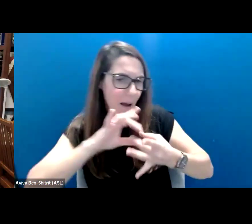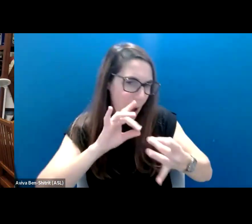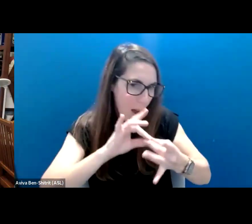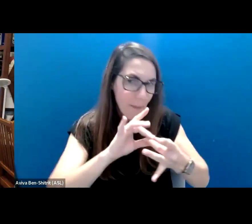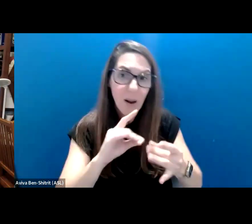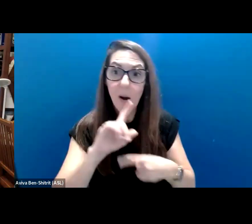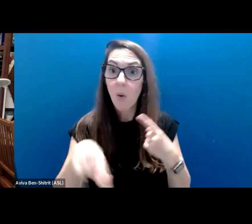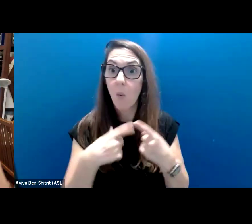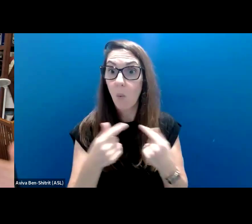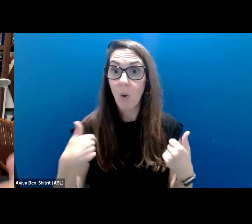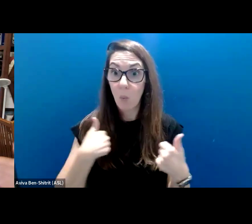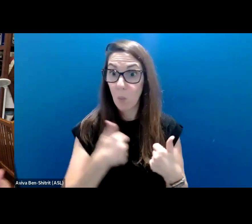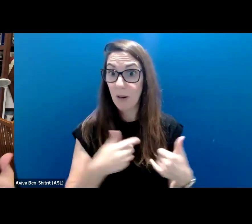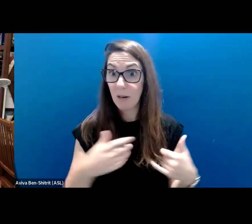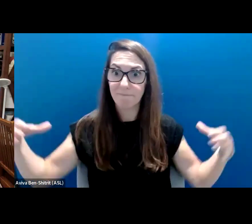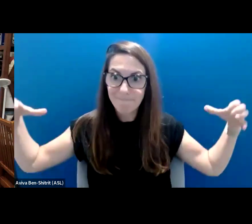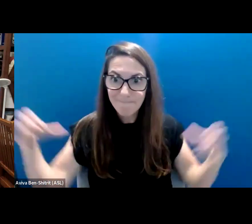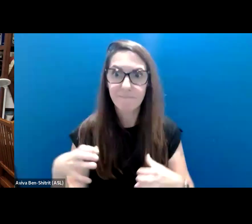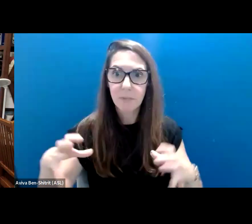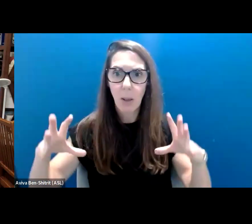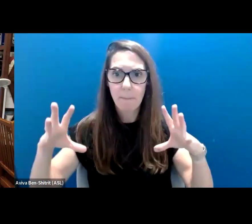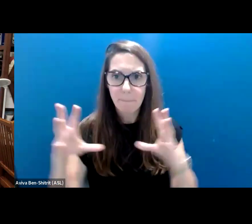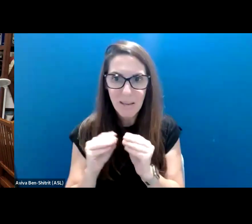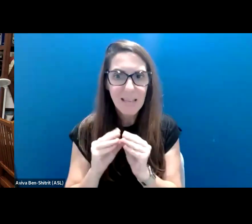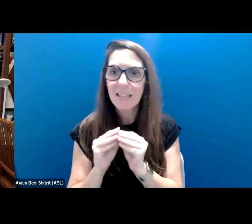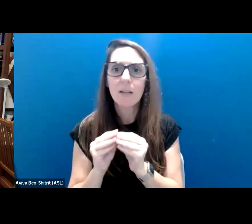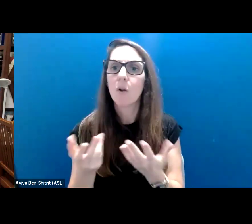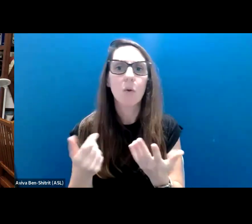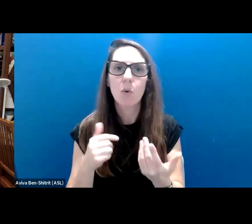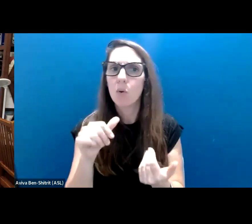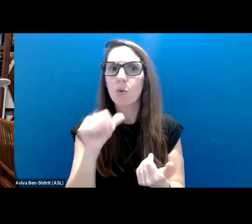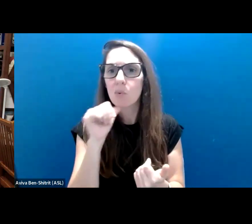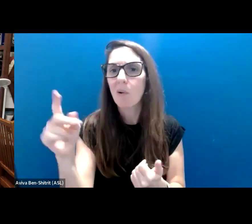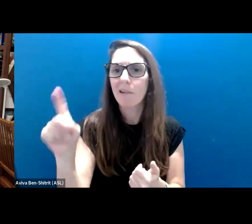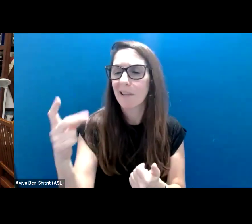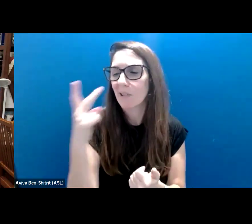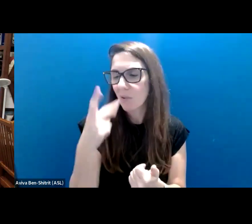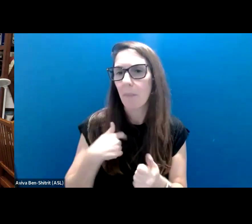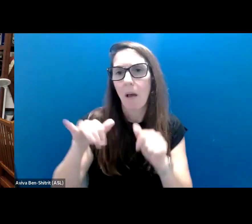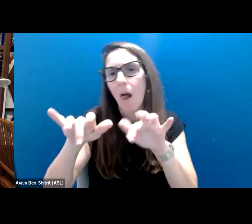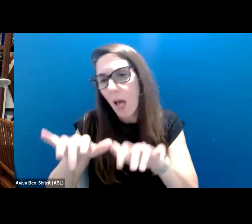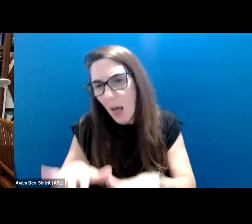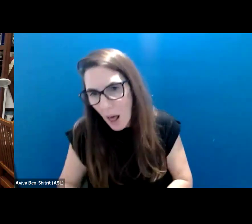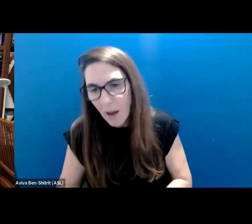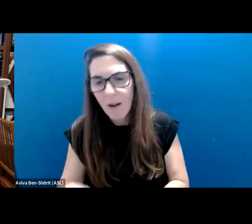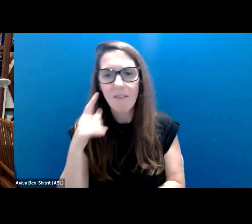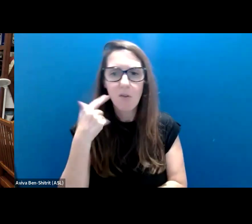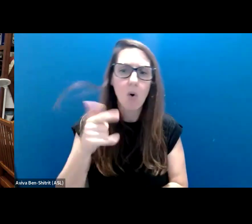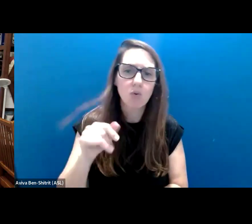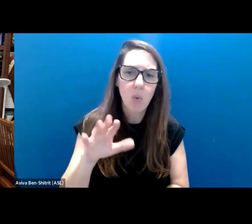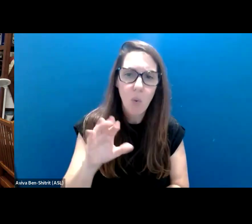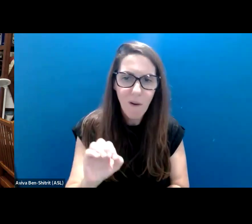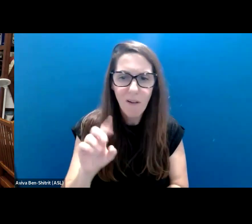come together, we don't have to go like, you don't have to watch me type something into a Google Doc because that's crazy. So that's the